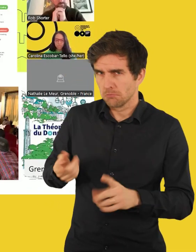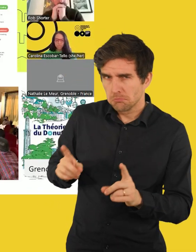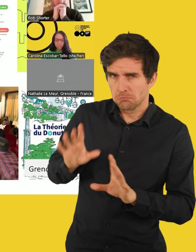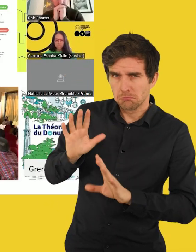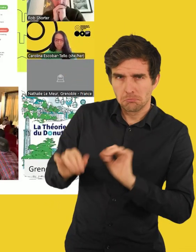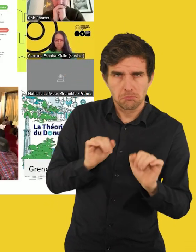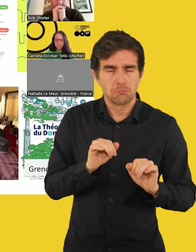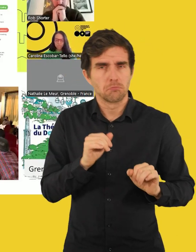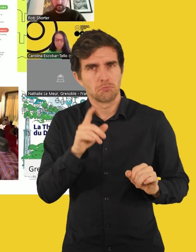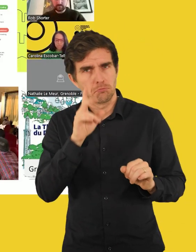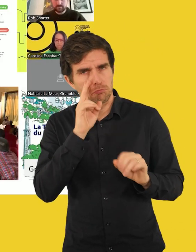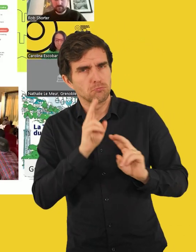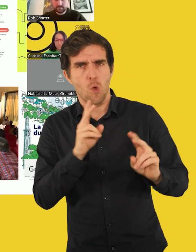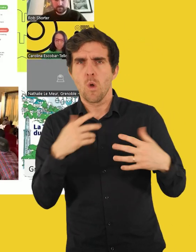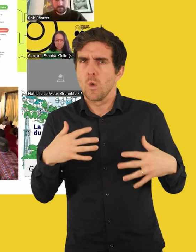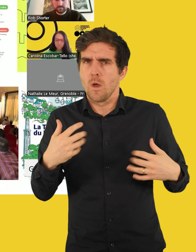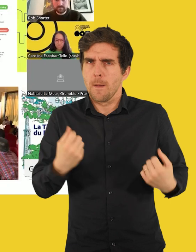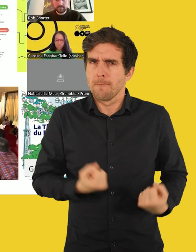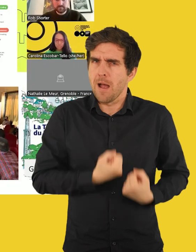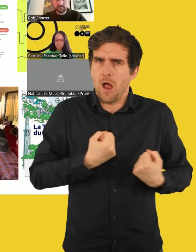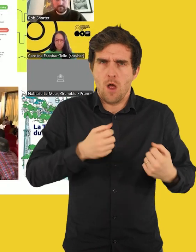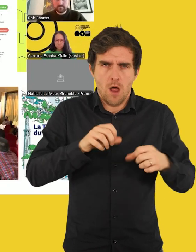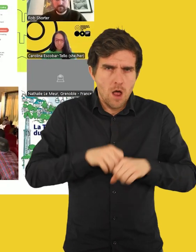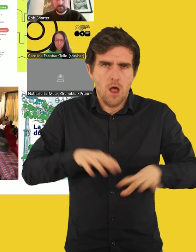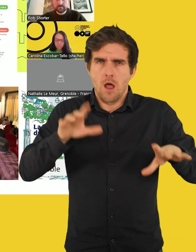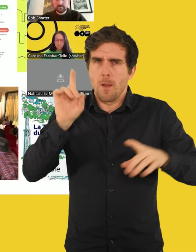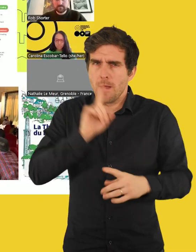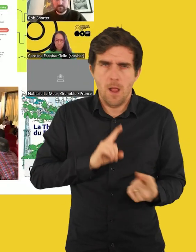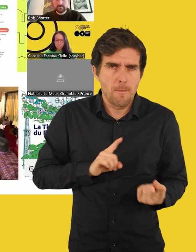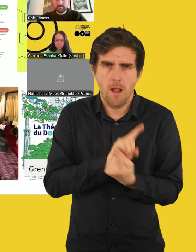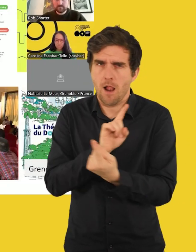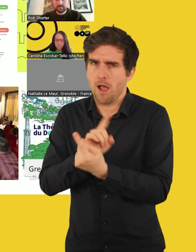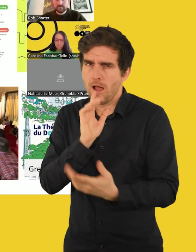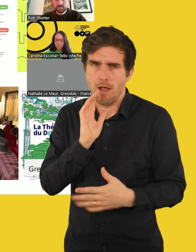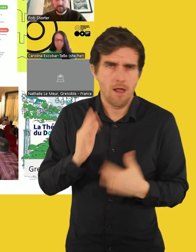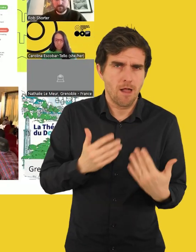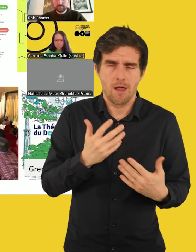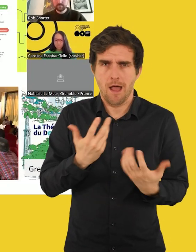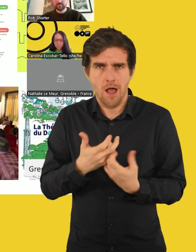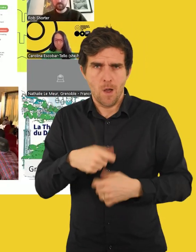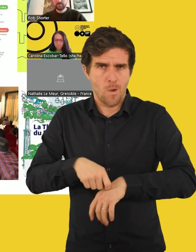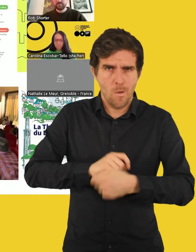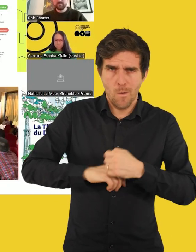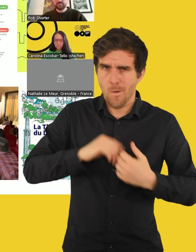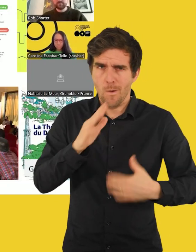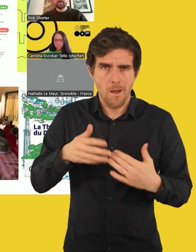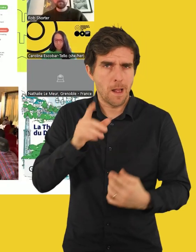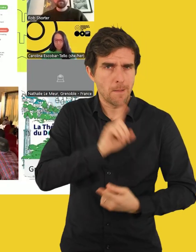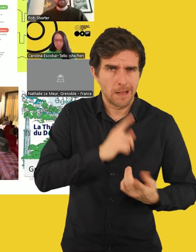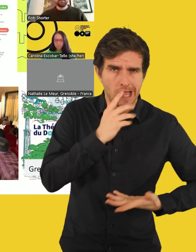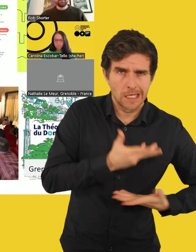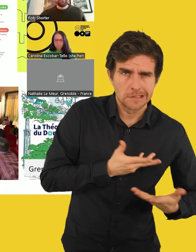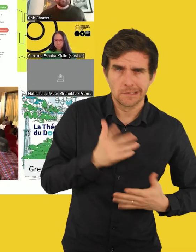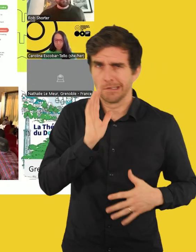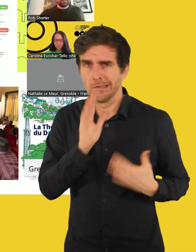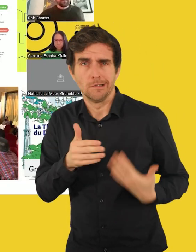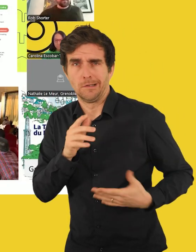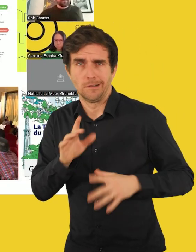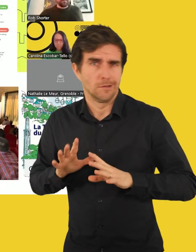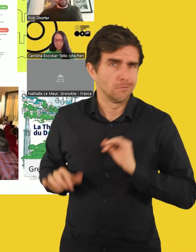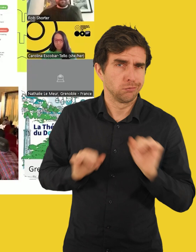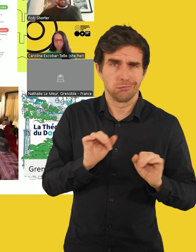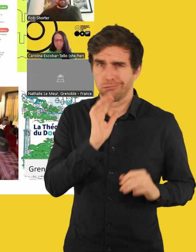and create and co-create. And we really saw the power of peer-to-peer inspiration in practice in this